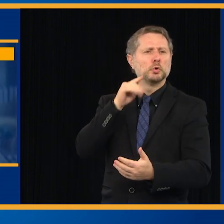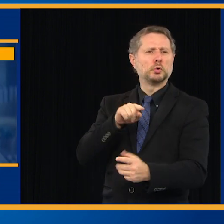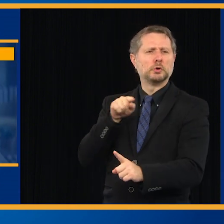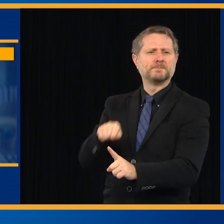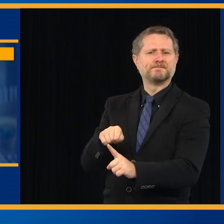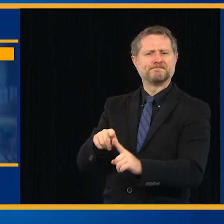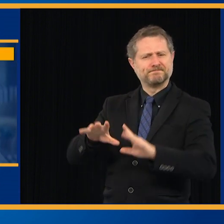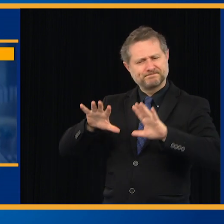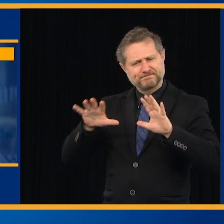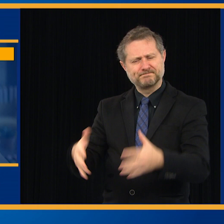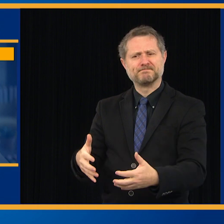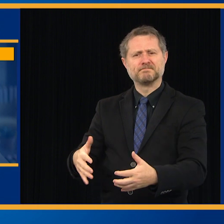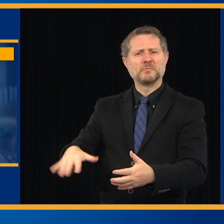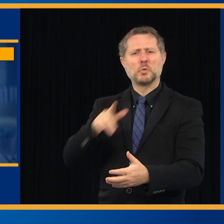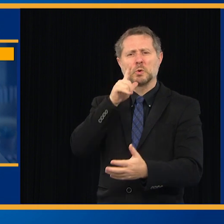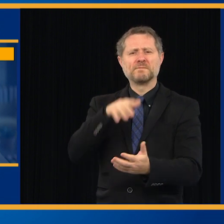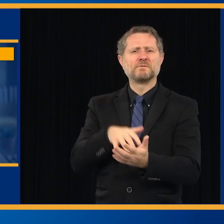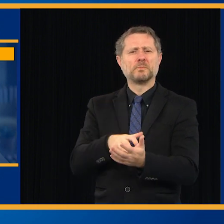First,